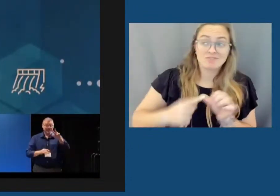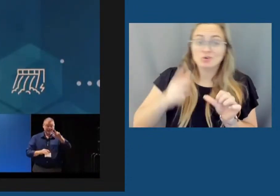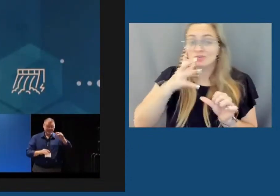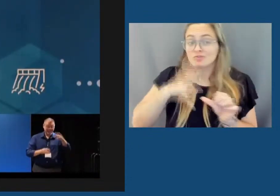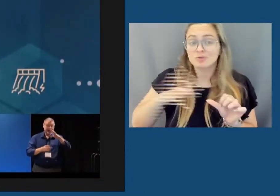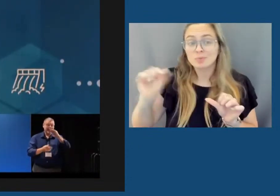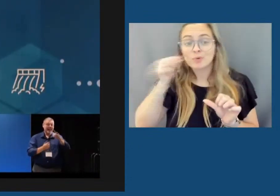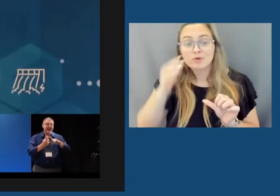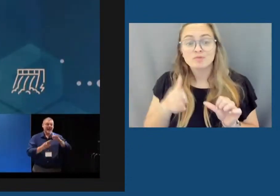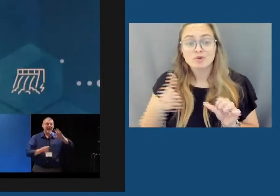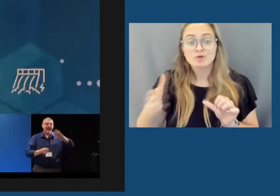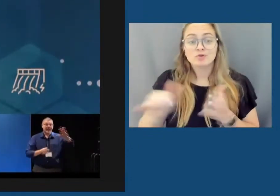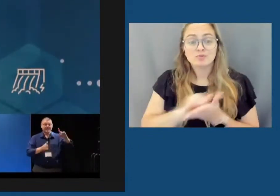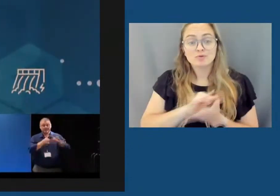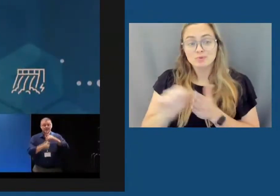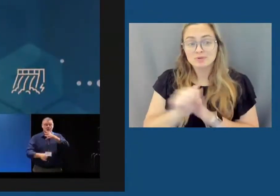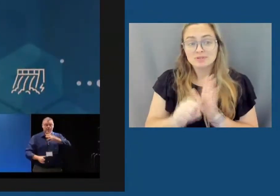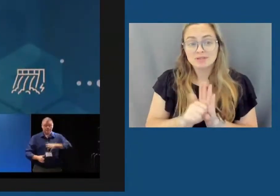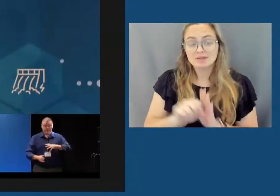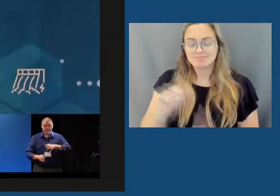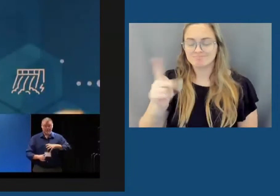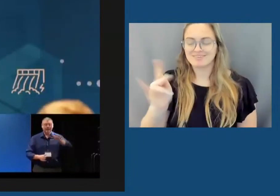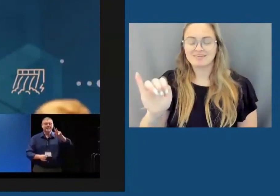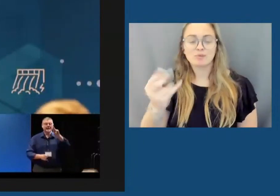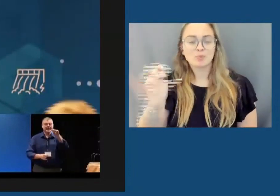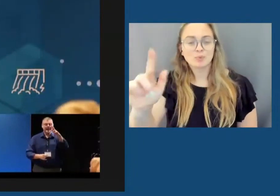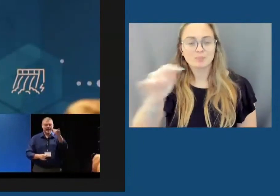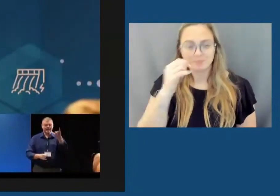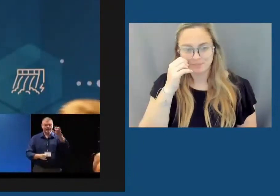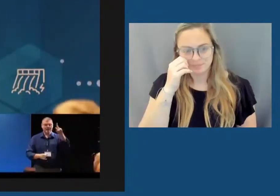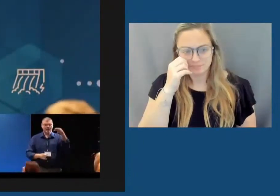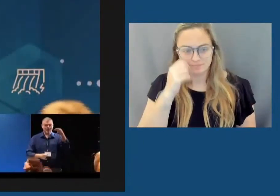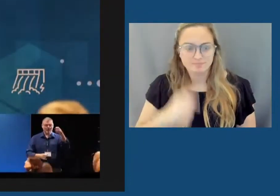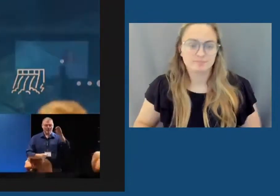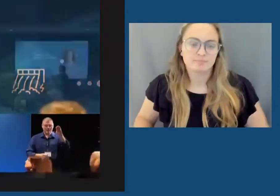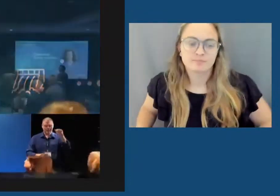governor of New York State, Kathy Hochul.